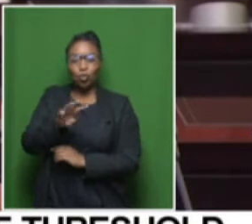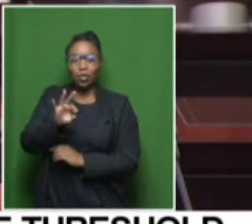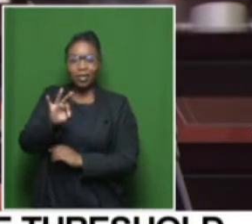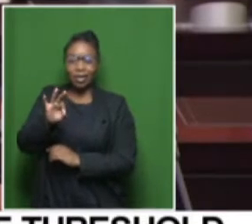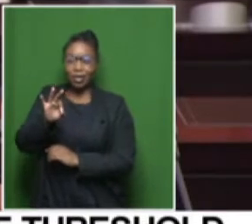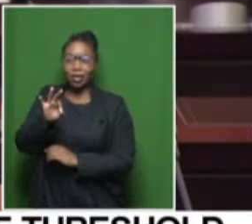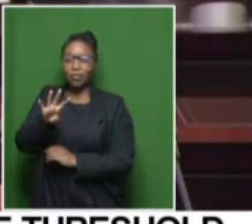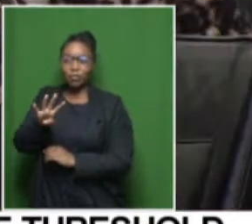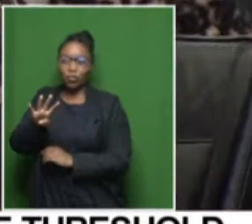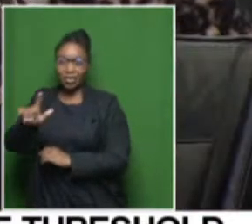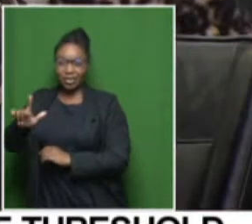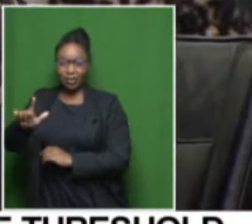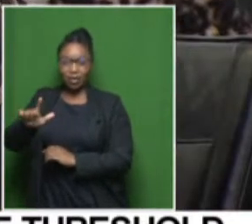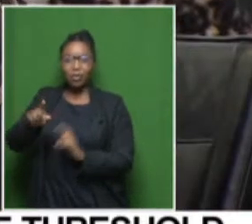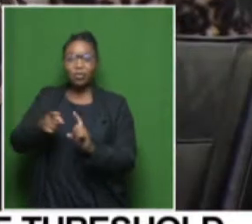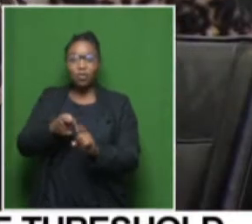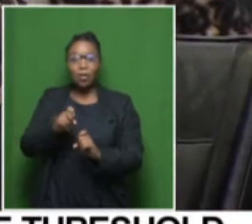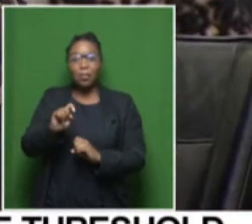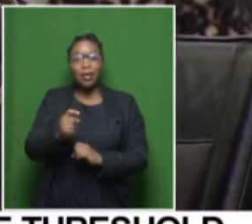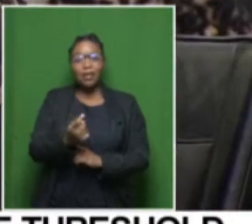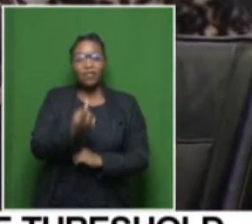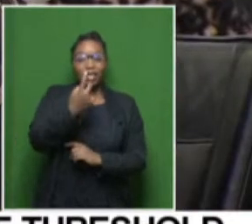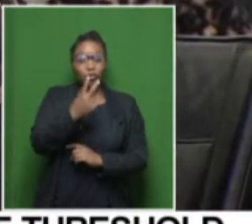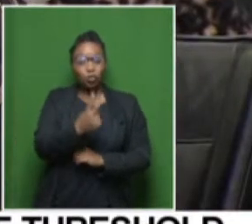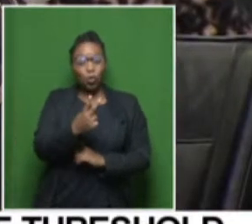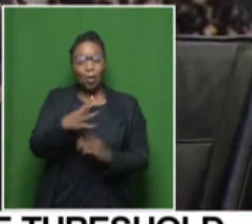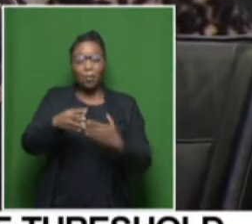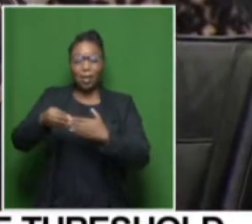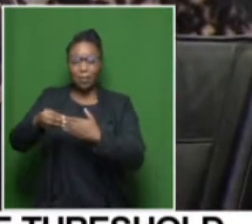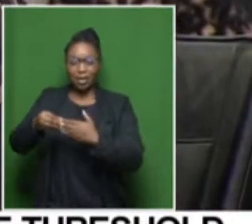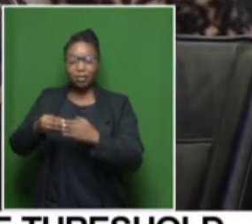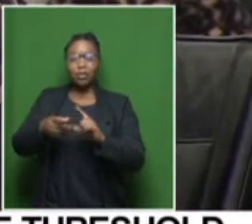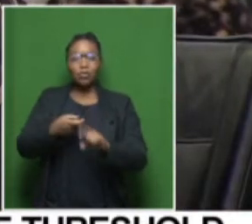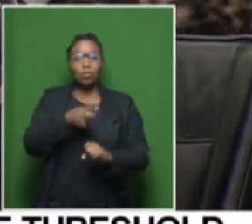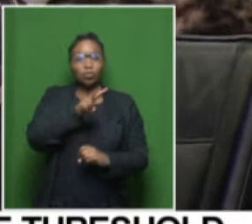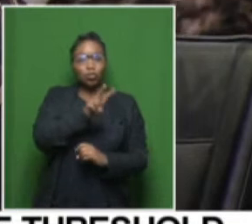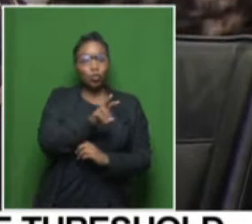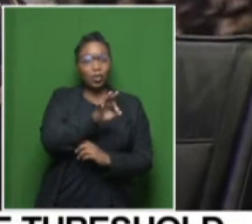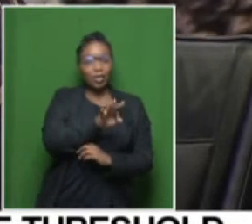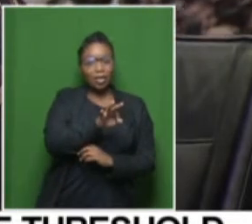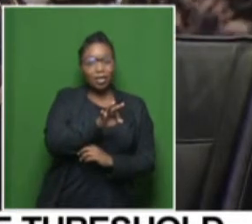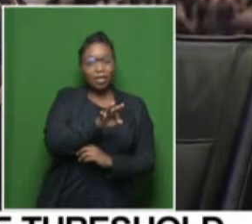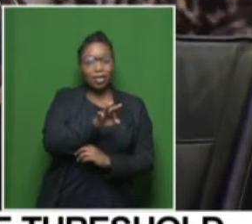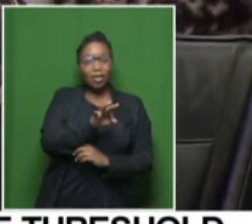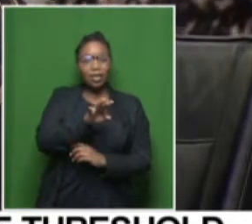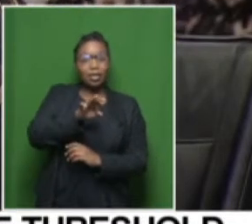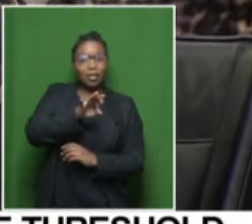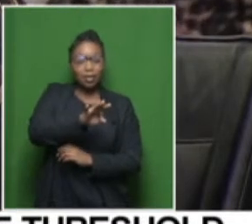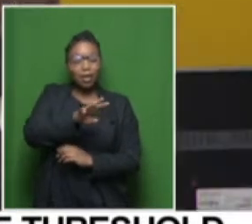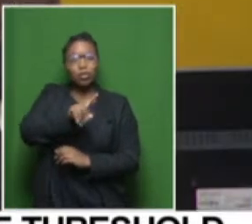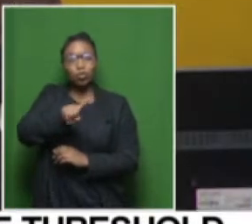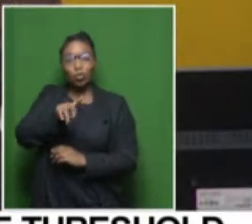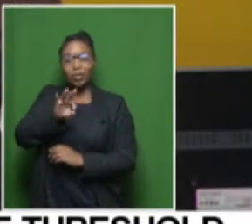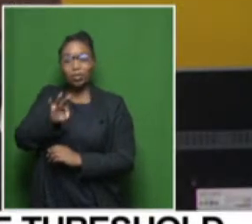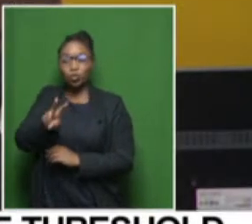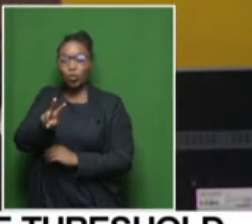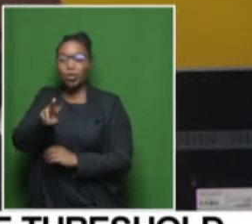members, and from 224 to 234 per month for additional